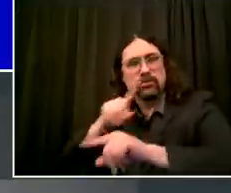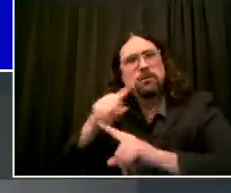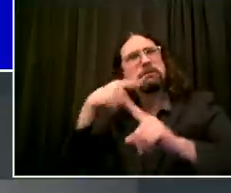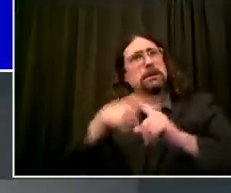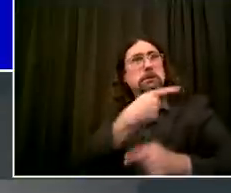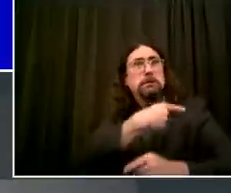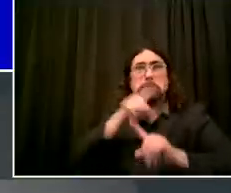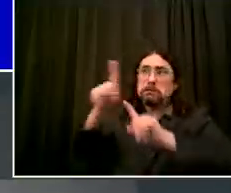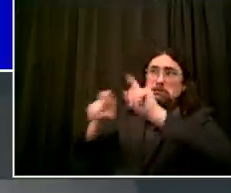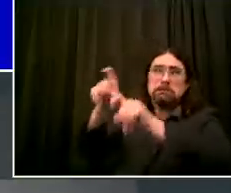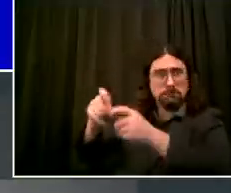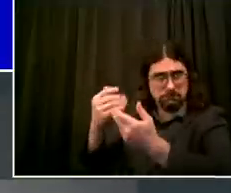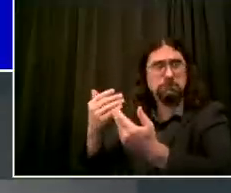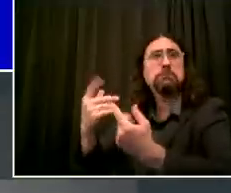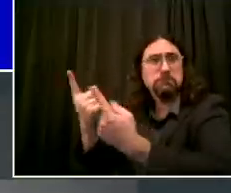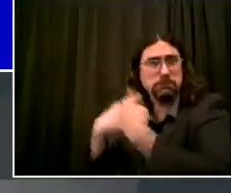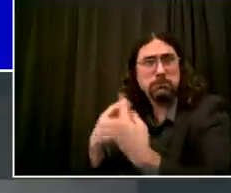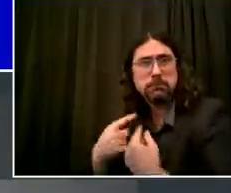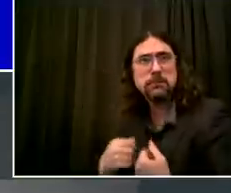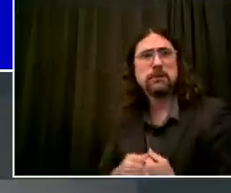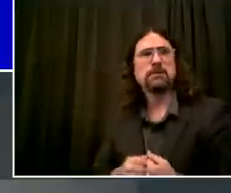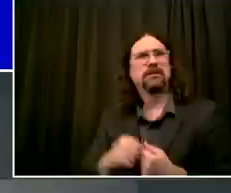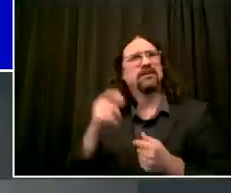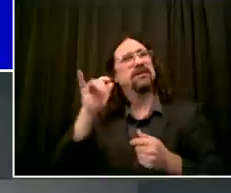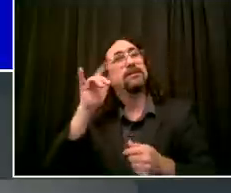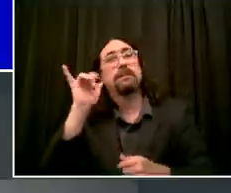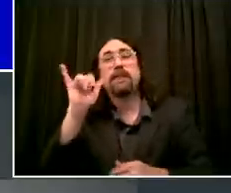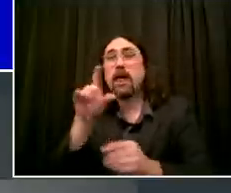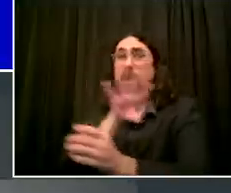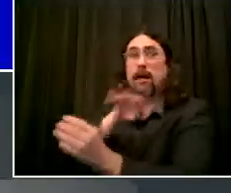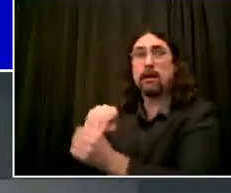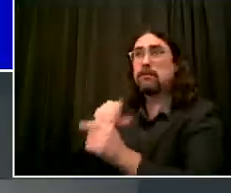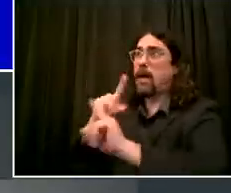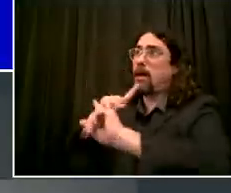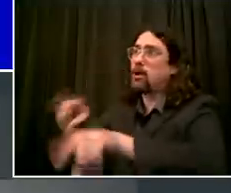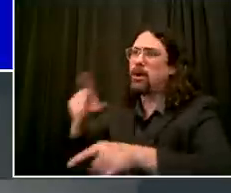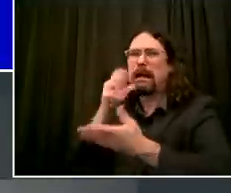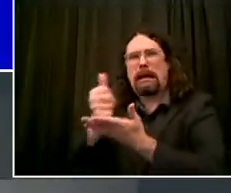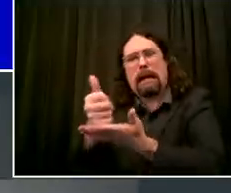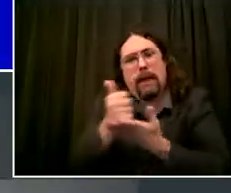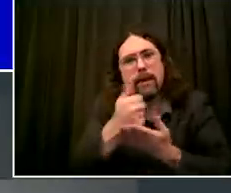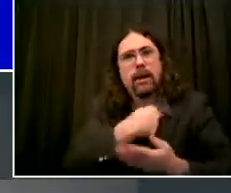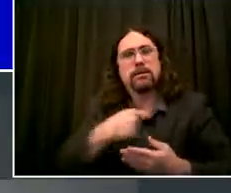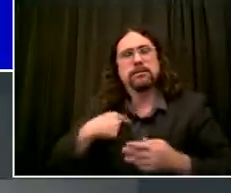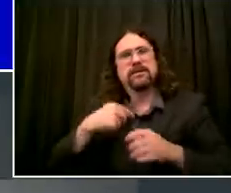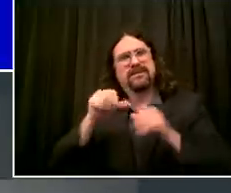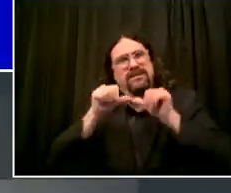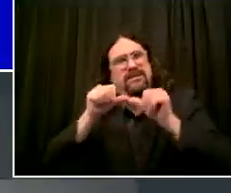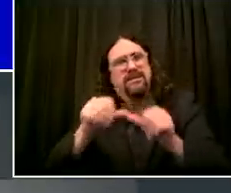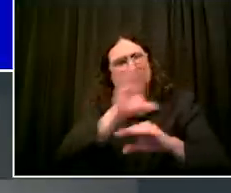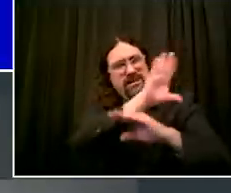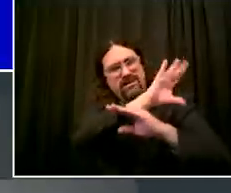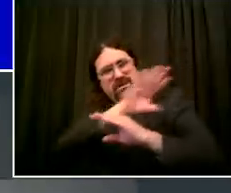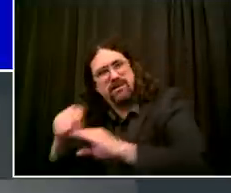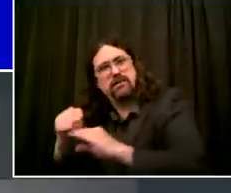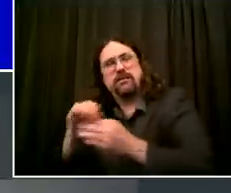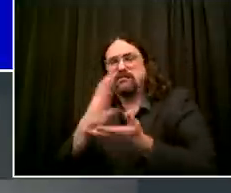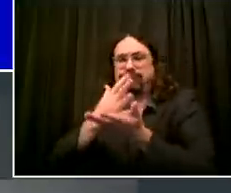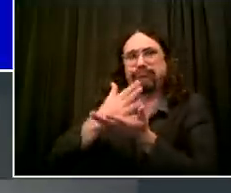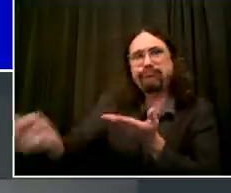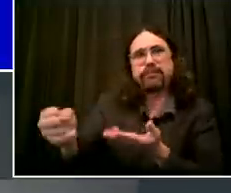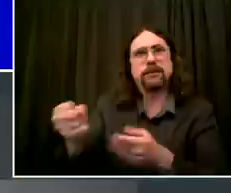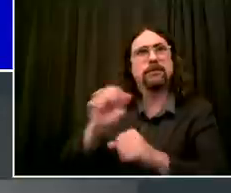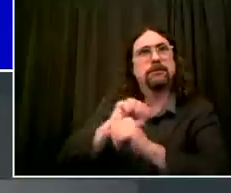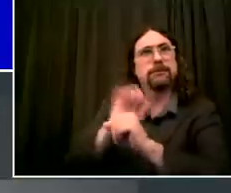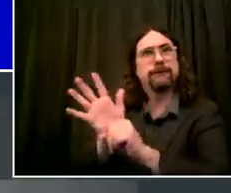who need to be safely separated from everyone else, if we do that effectively, then other people won't catch the disease, and we contain